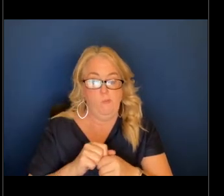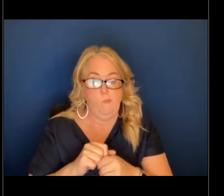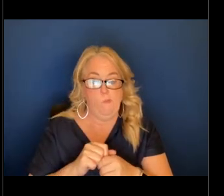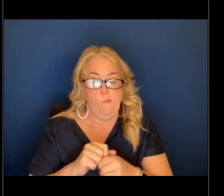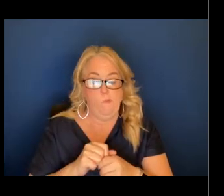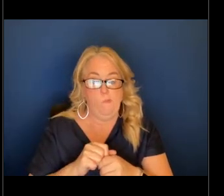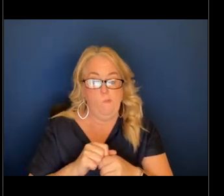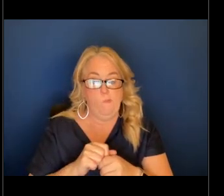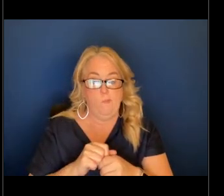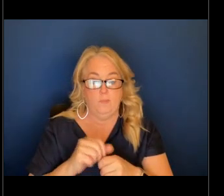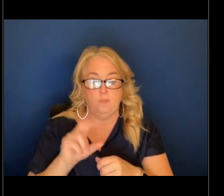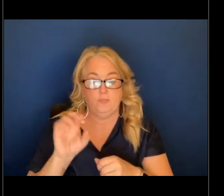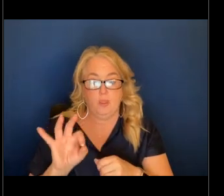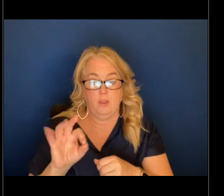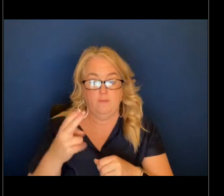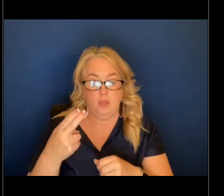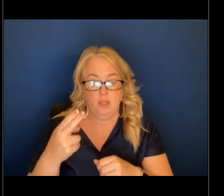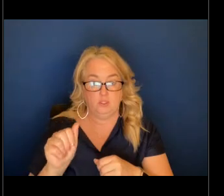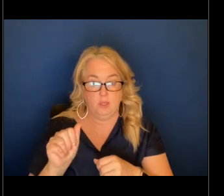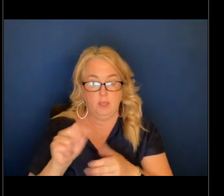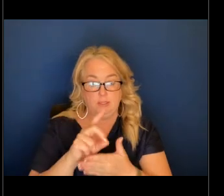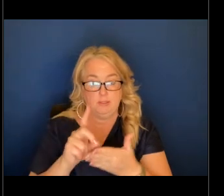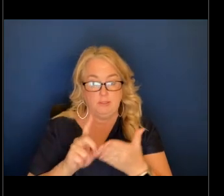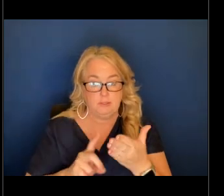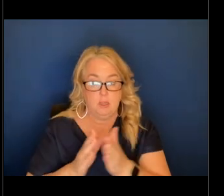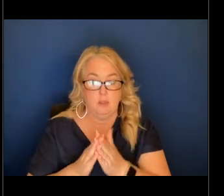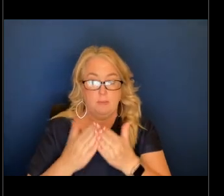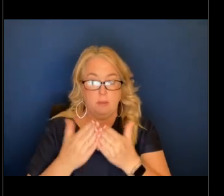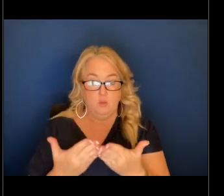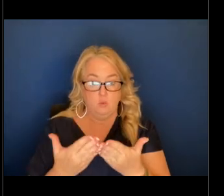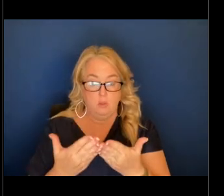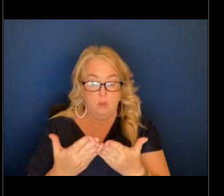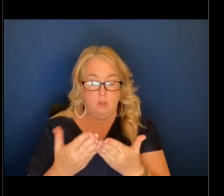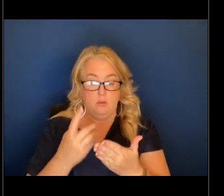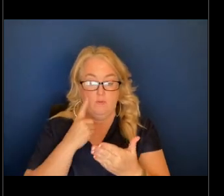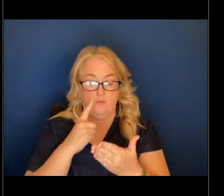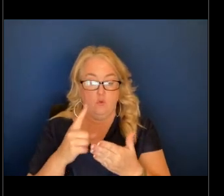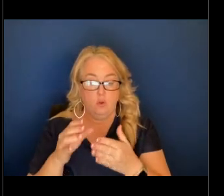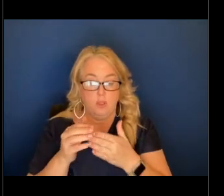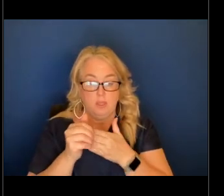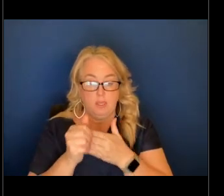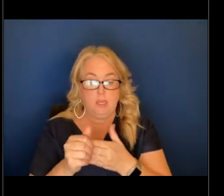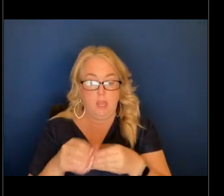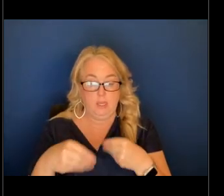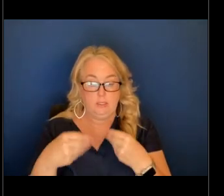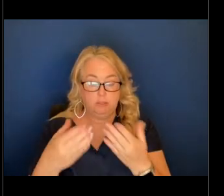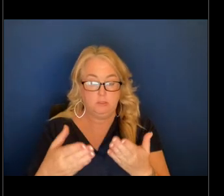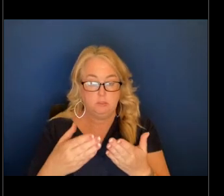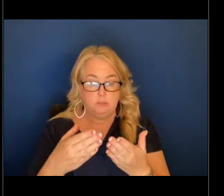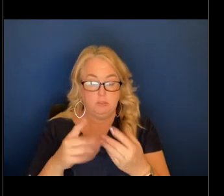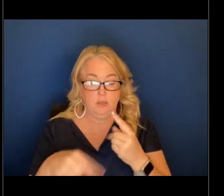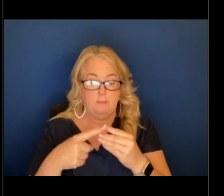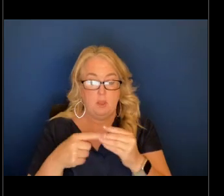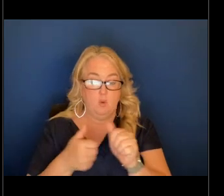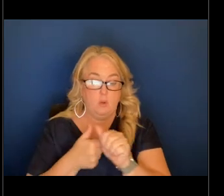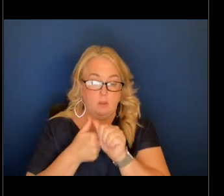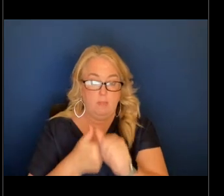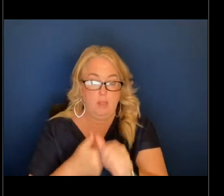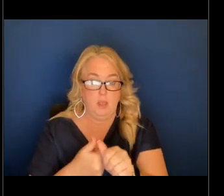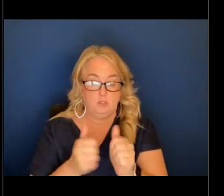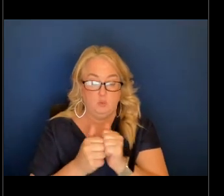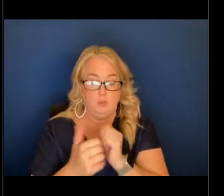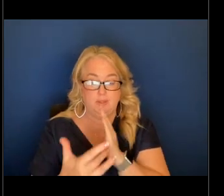and the FHA Design Manual for the guidance it provides about compliance with the